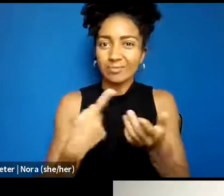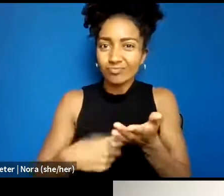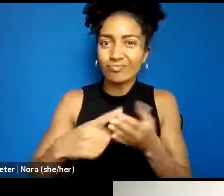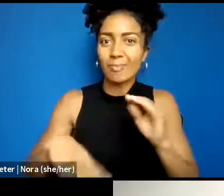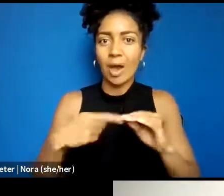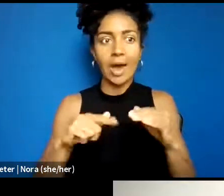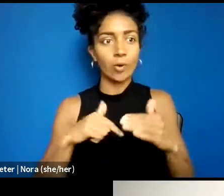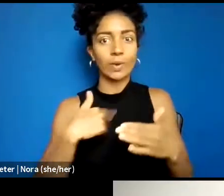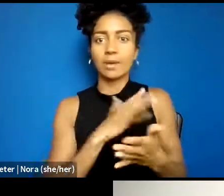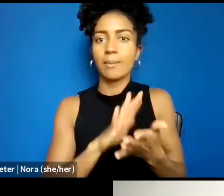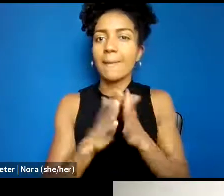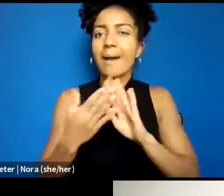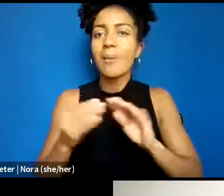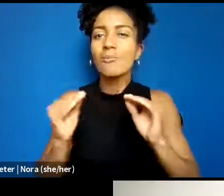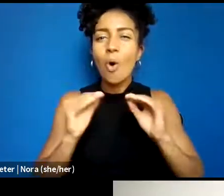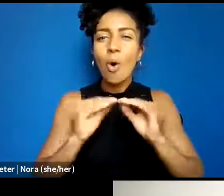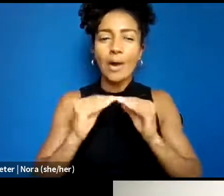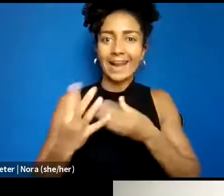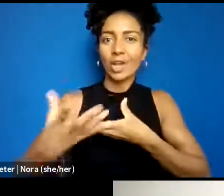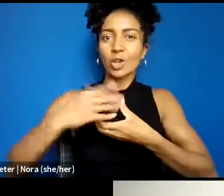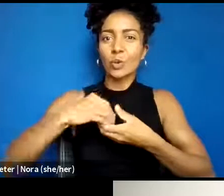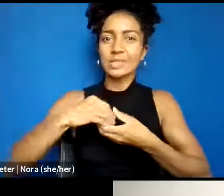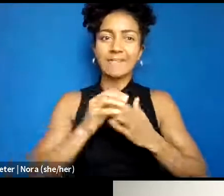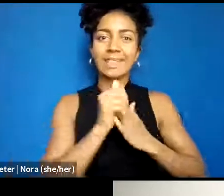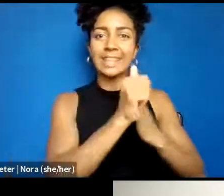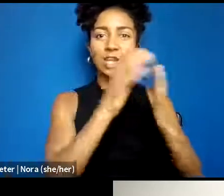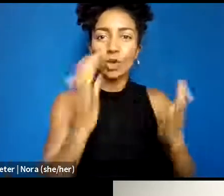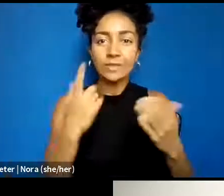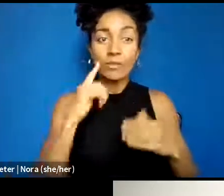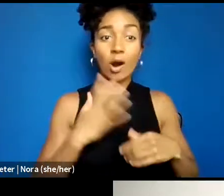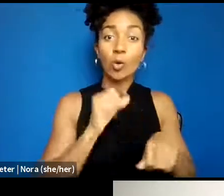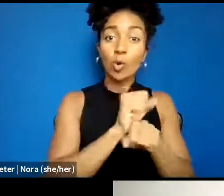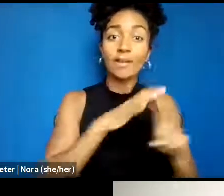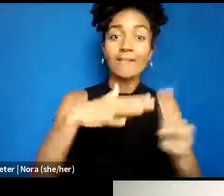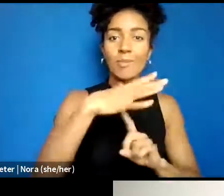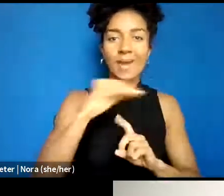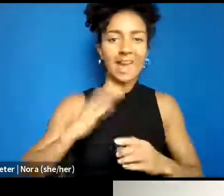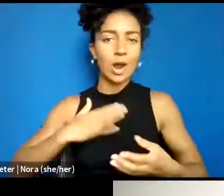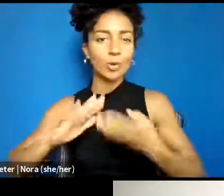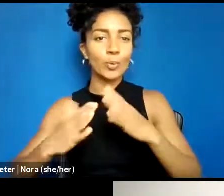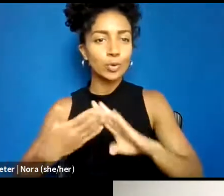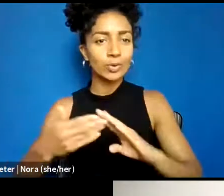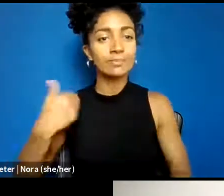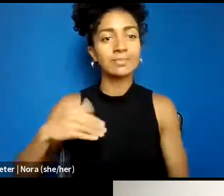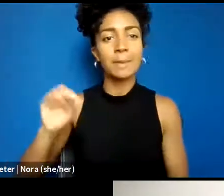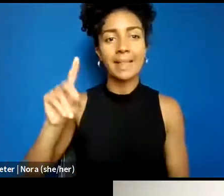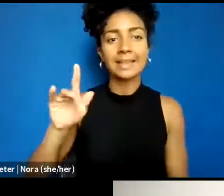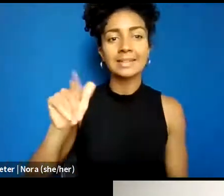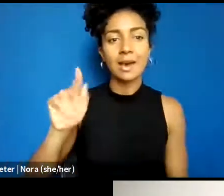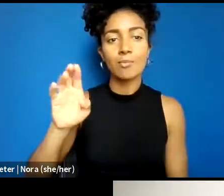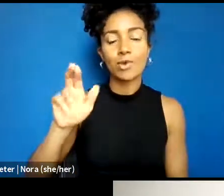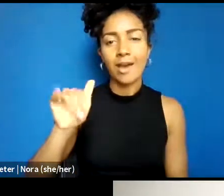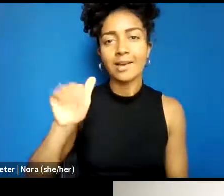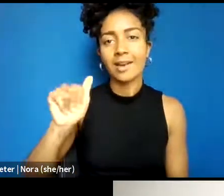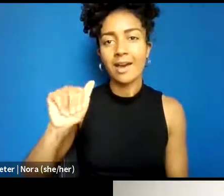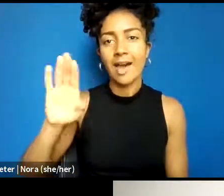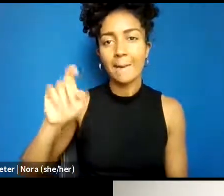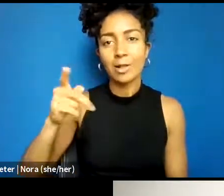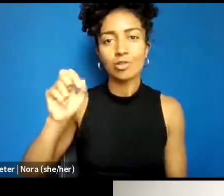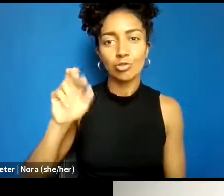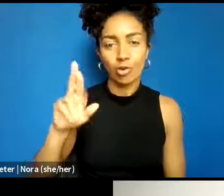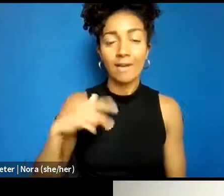in our workplaces and communities. I'm Melinda Briana Epler, the founder and CEO of Change Catalyst and your